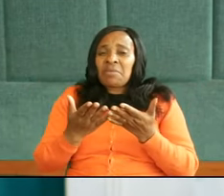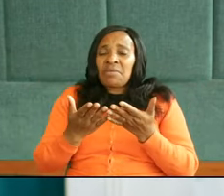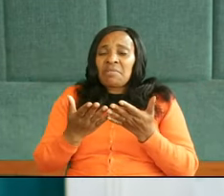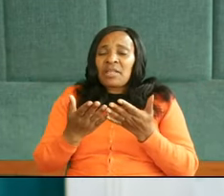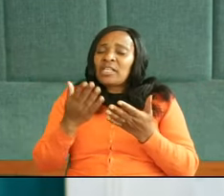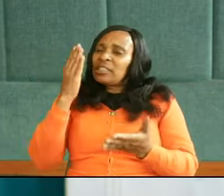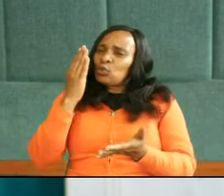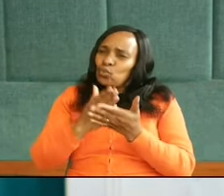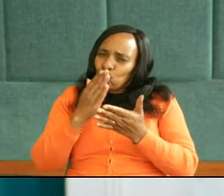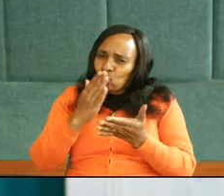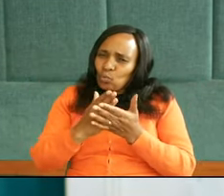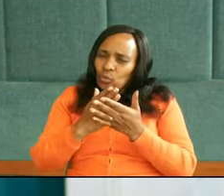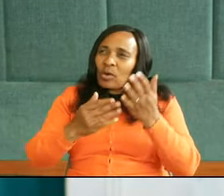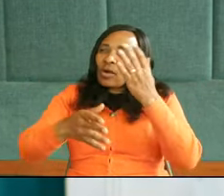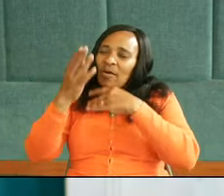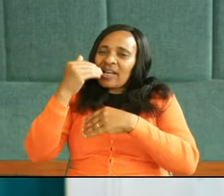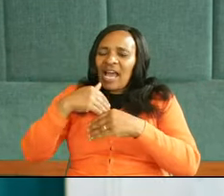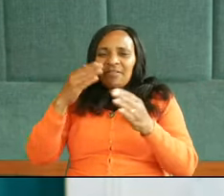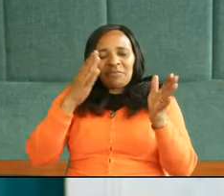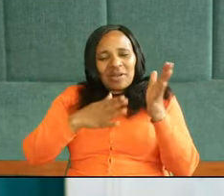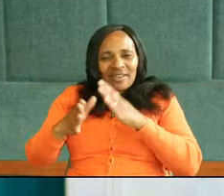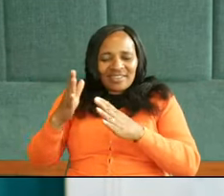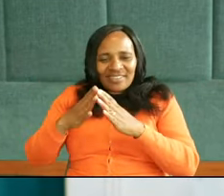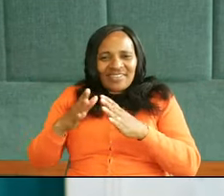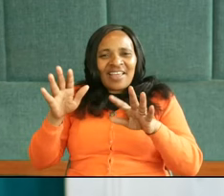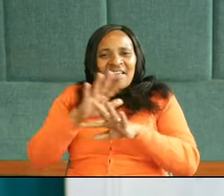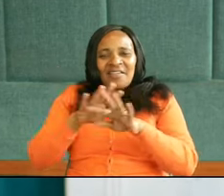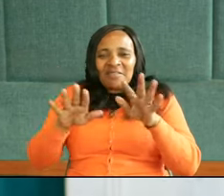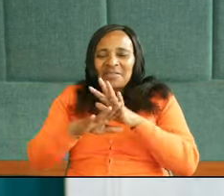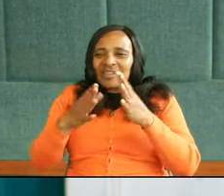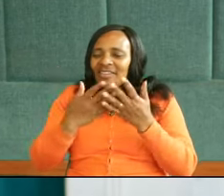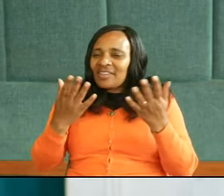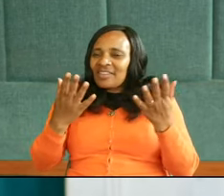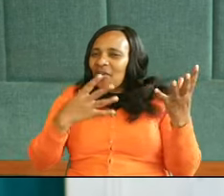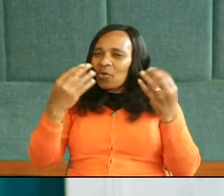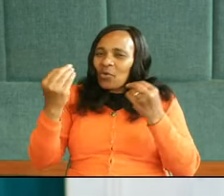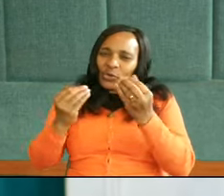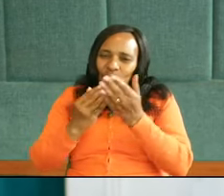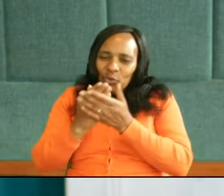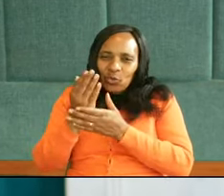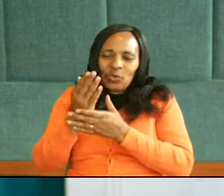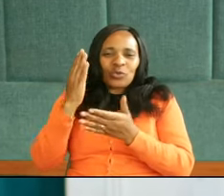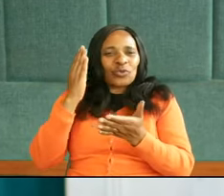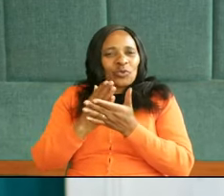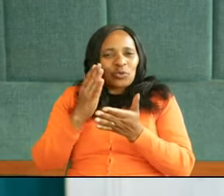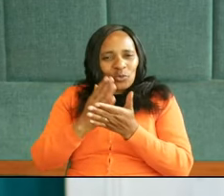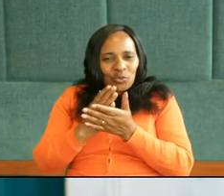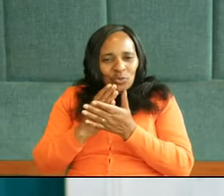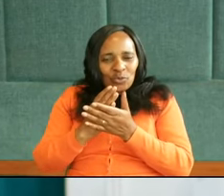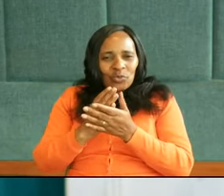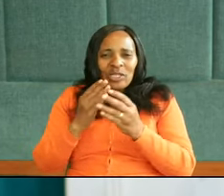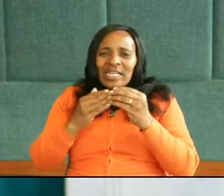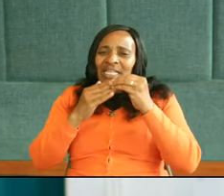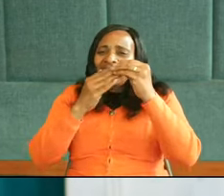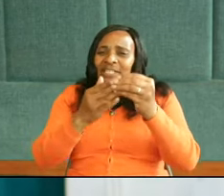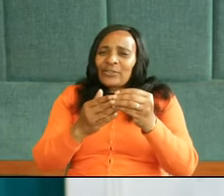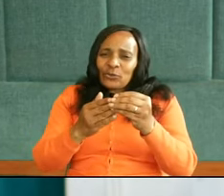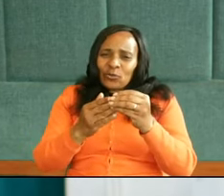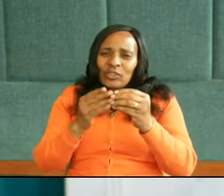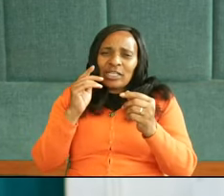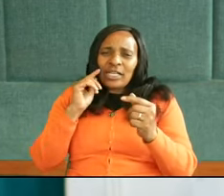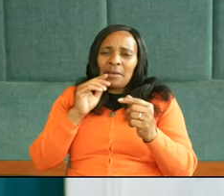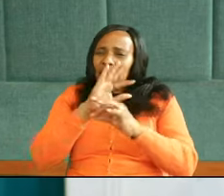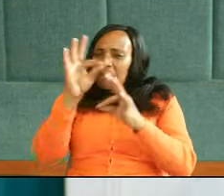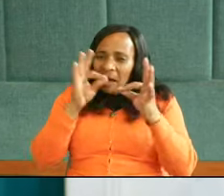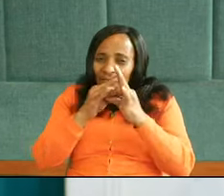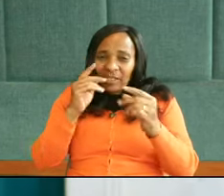is it true that God has plans? And does everything I go through really, really, really lead to the ultimate goal? Yeah. And